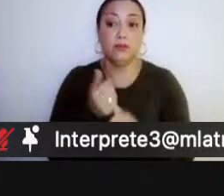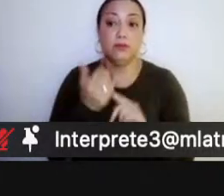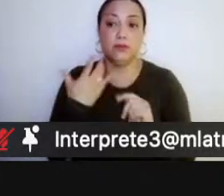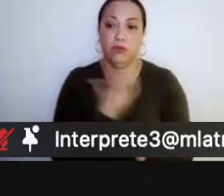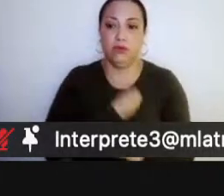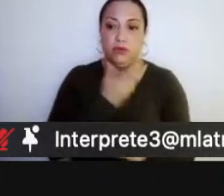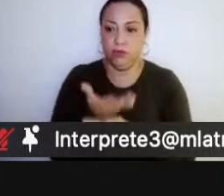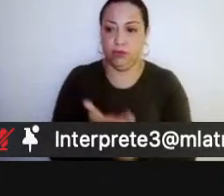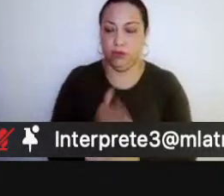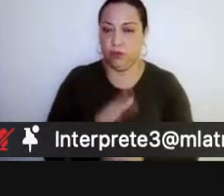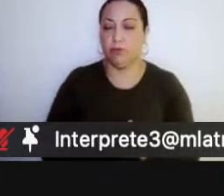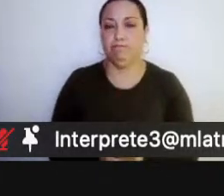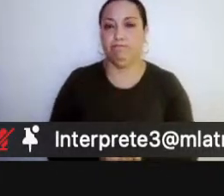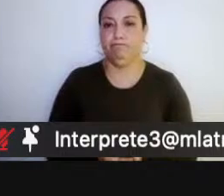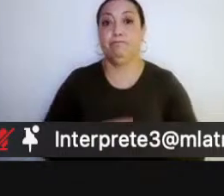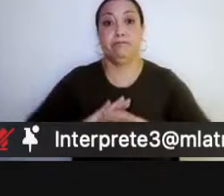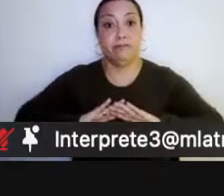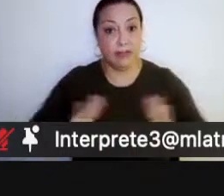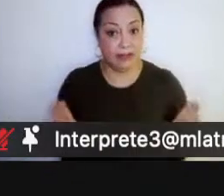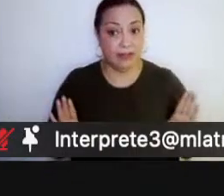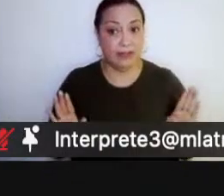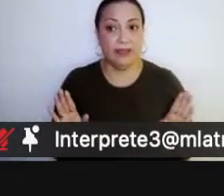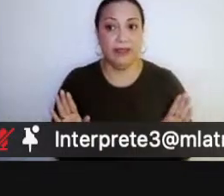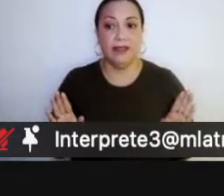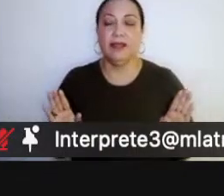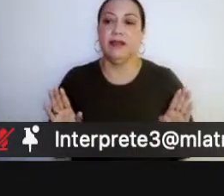objectives that we have set for us.